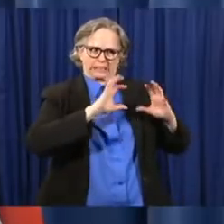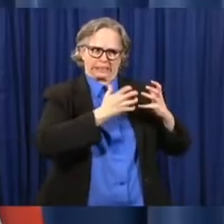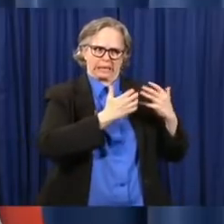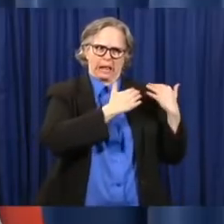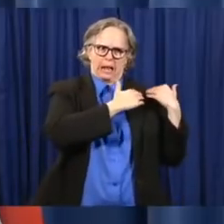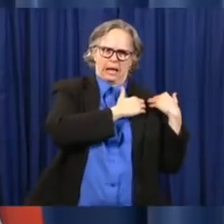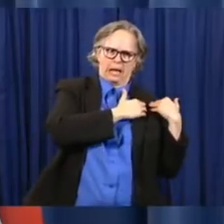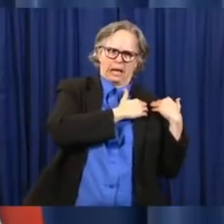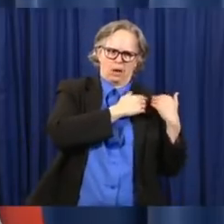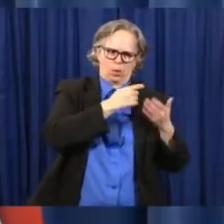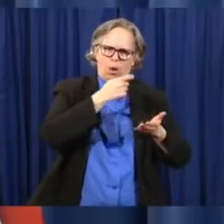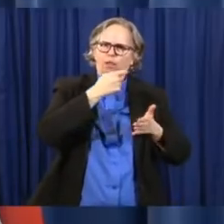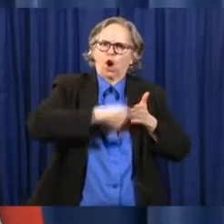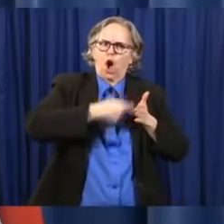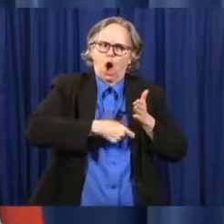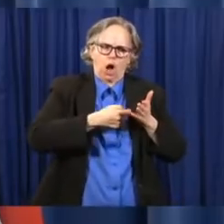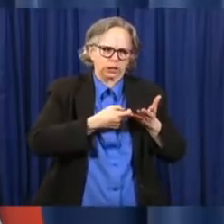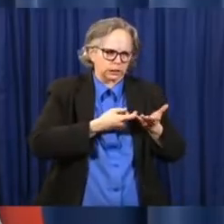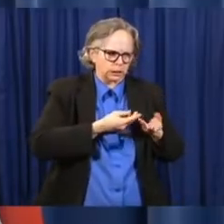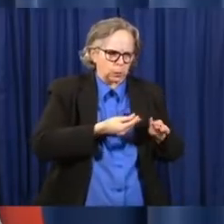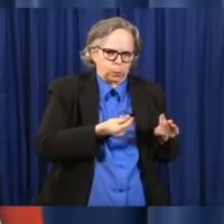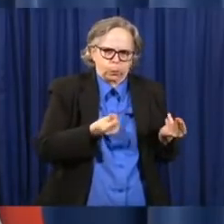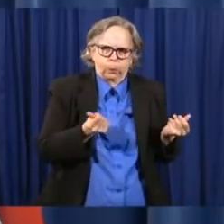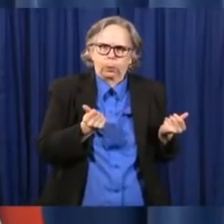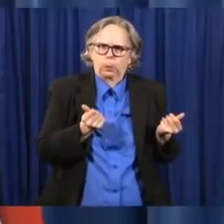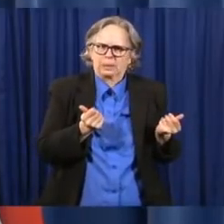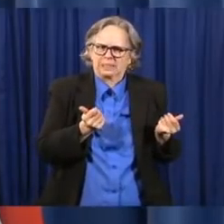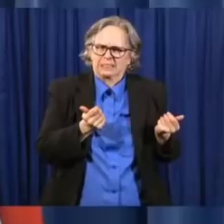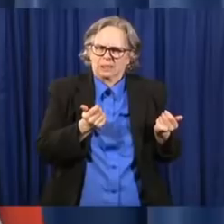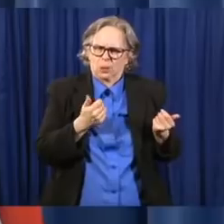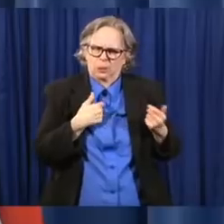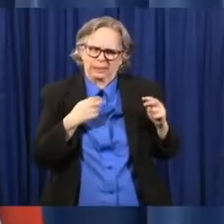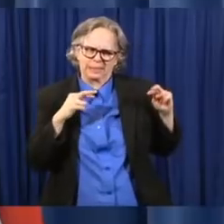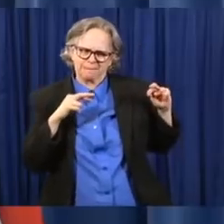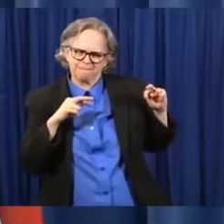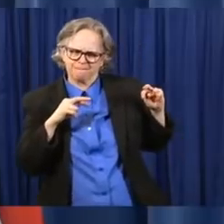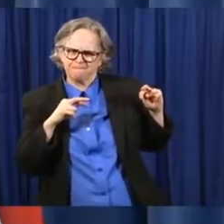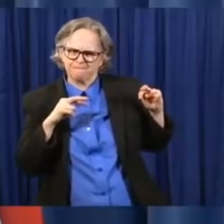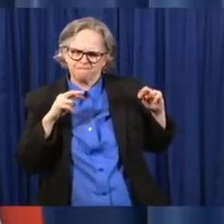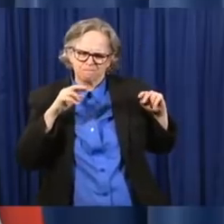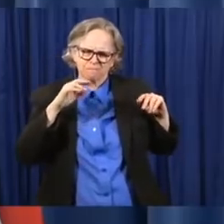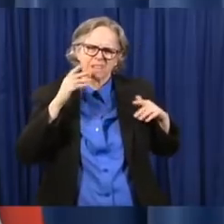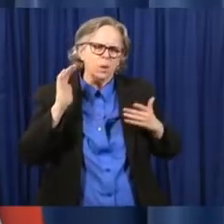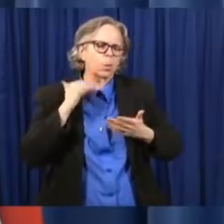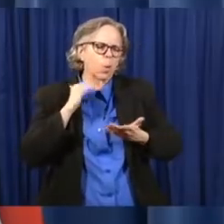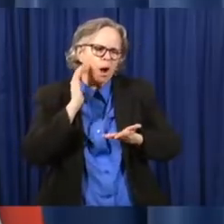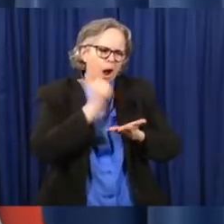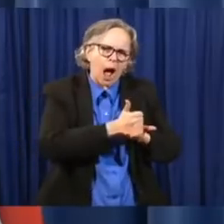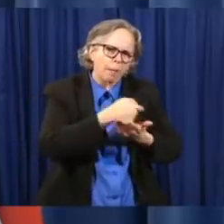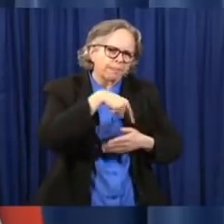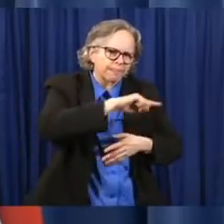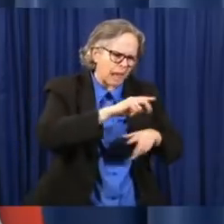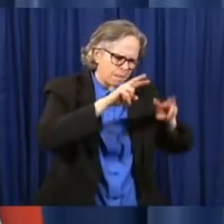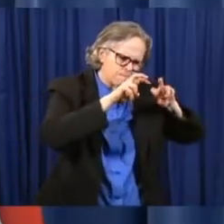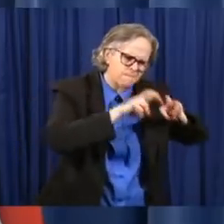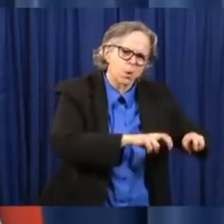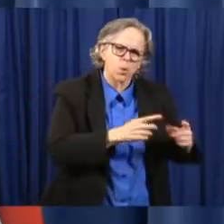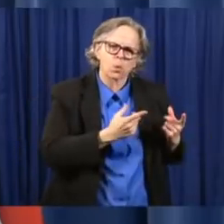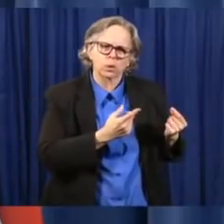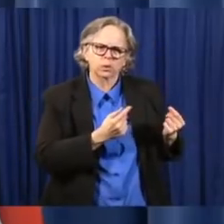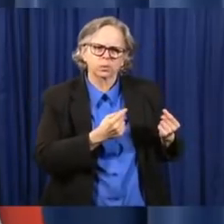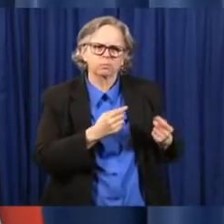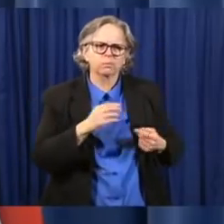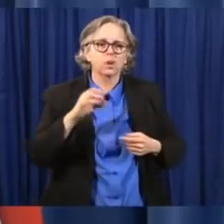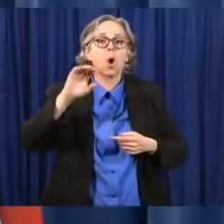So we have been evaluating how we can be of assistance. The Ohio Department of Agriculture